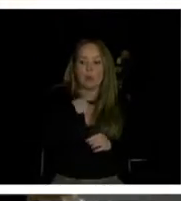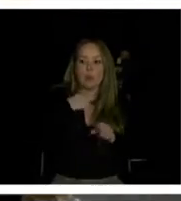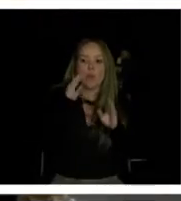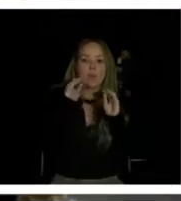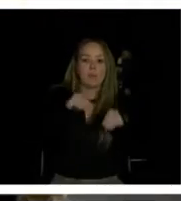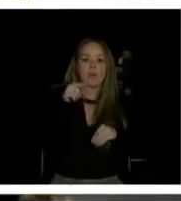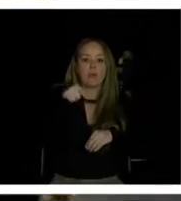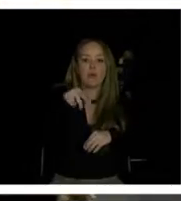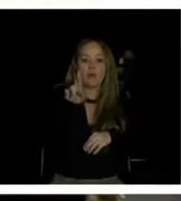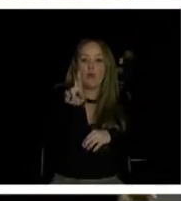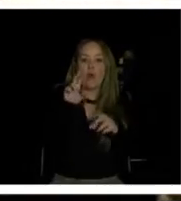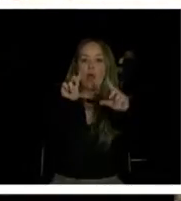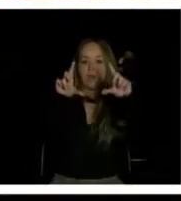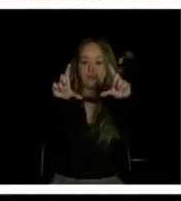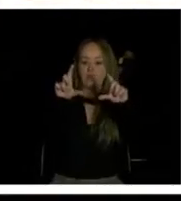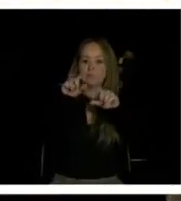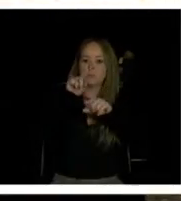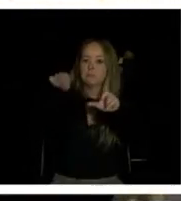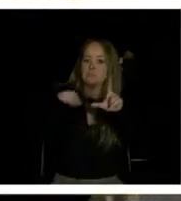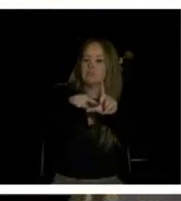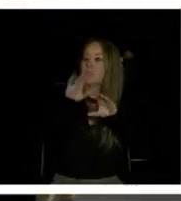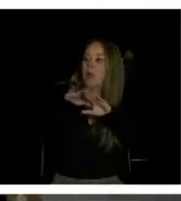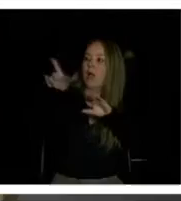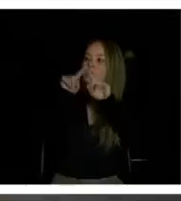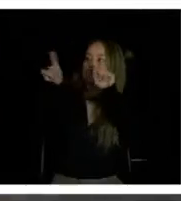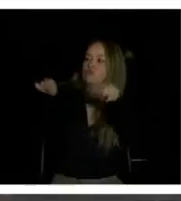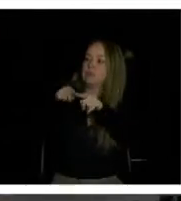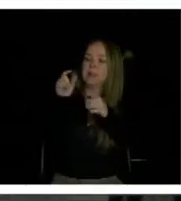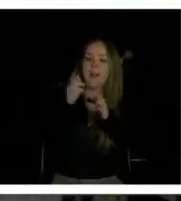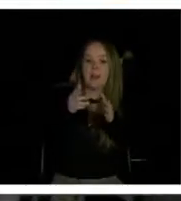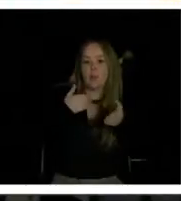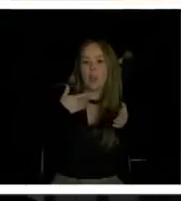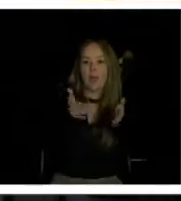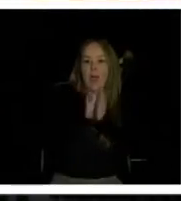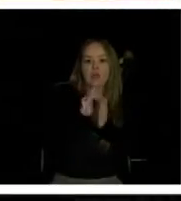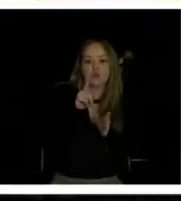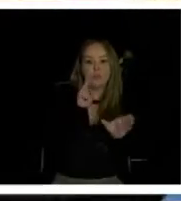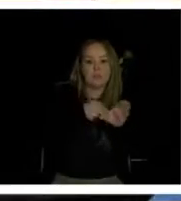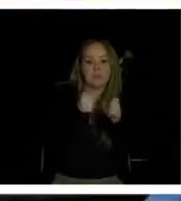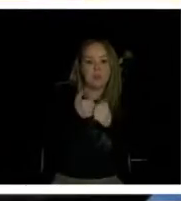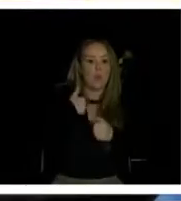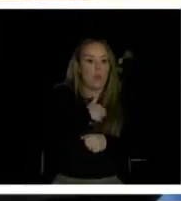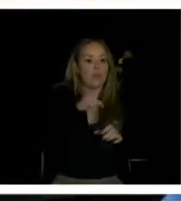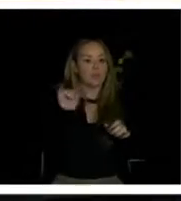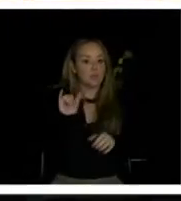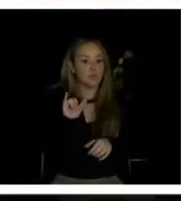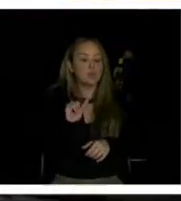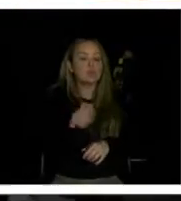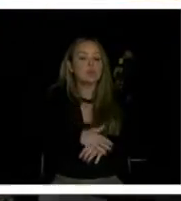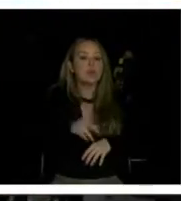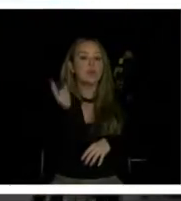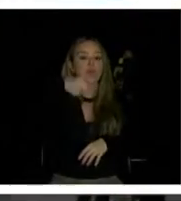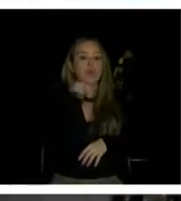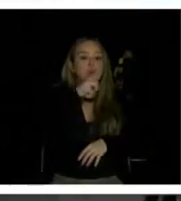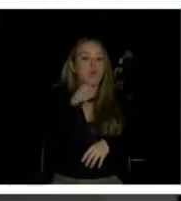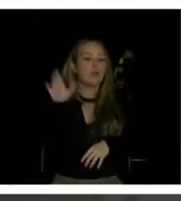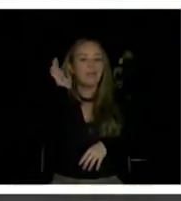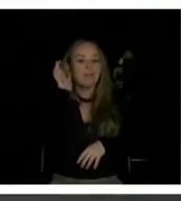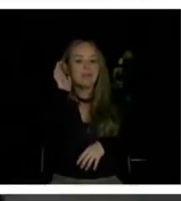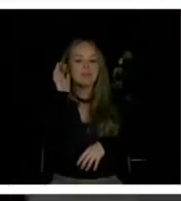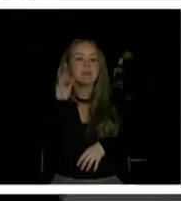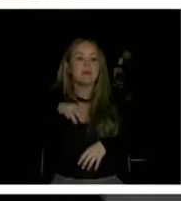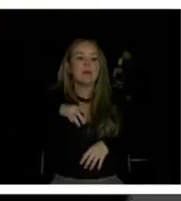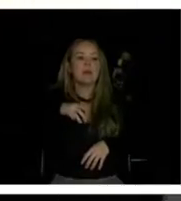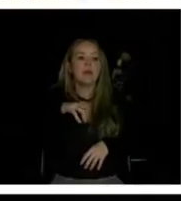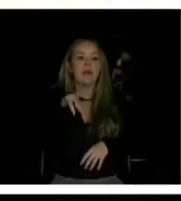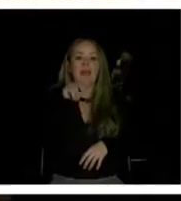the QR codes on the screen, and we'll ask you to participate with us as well. And those of you who are listening